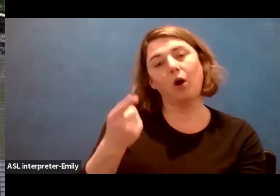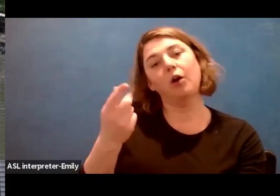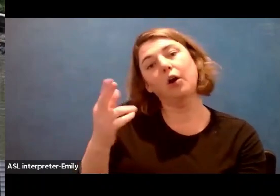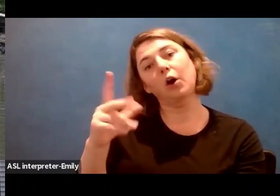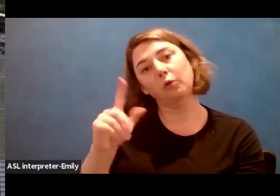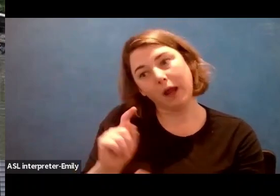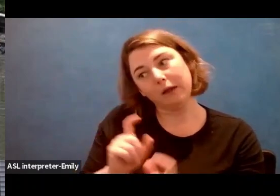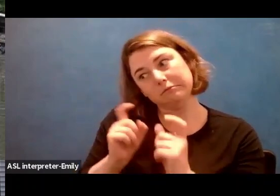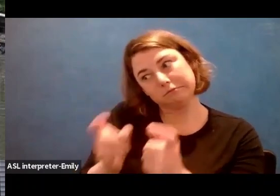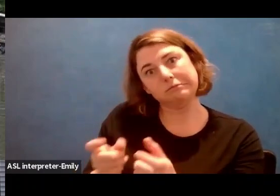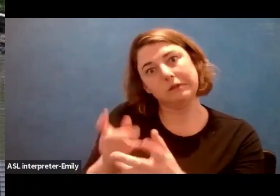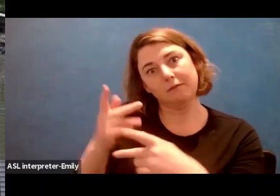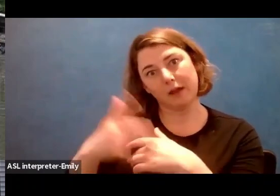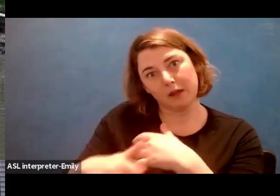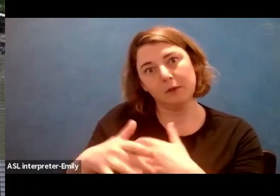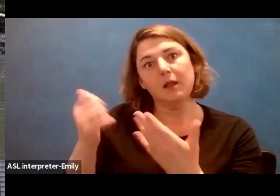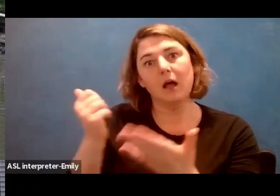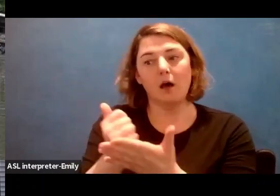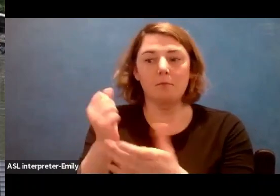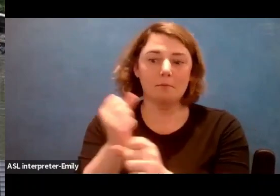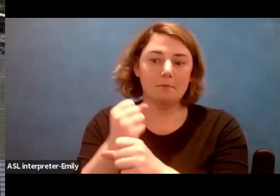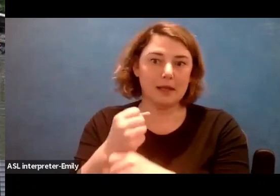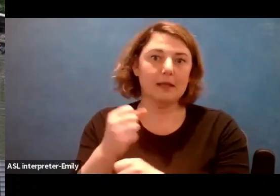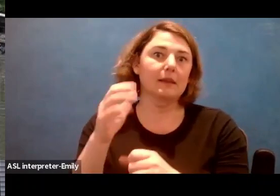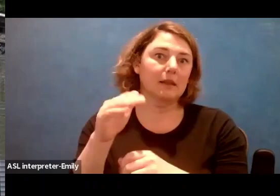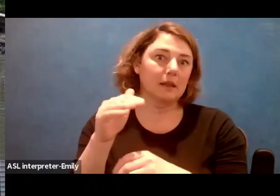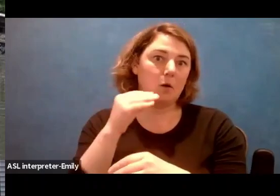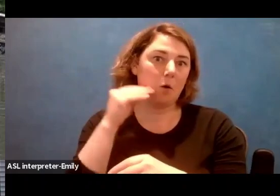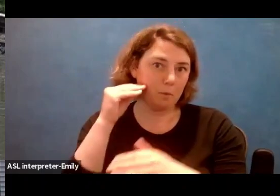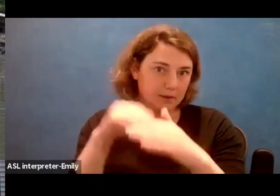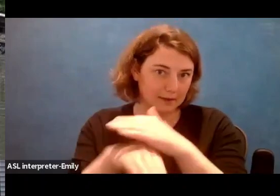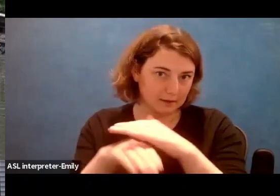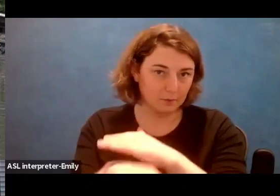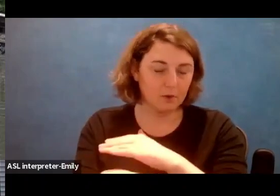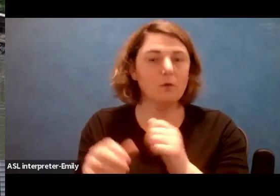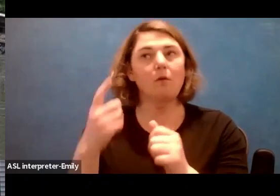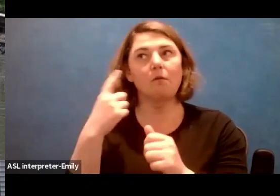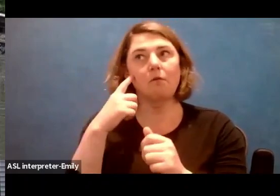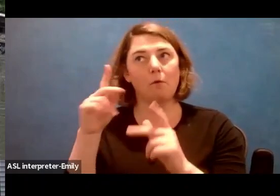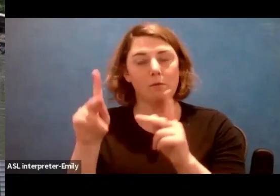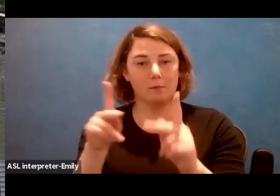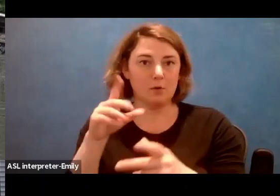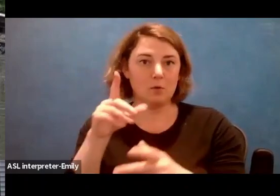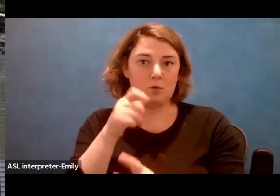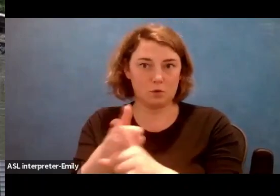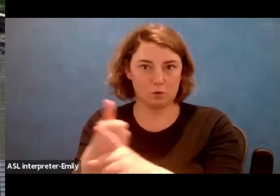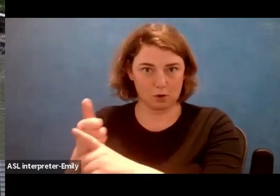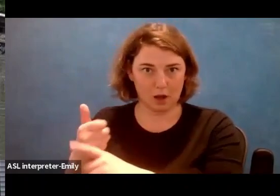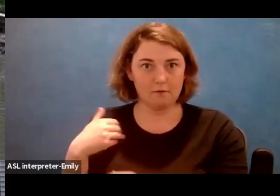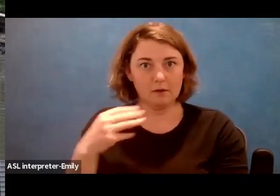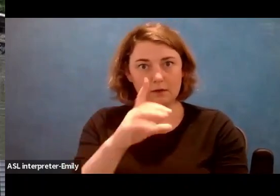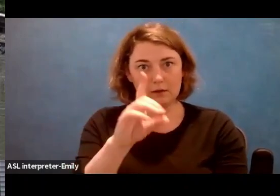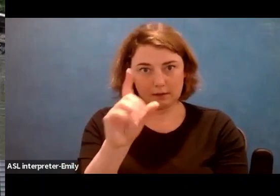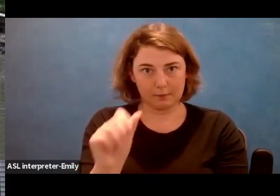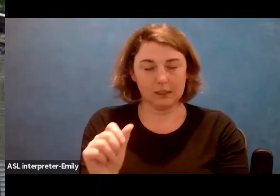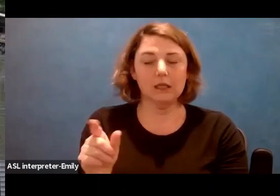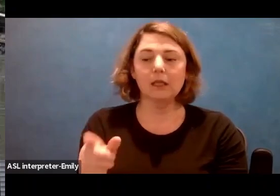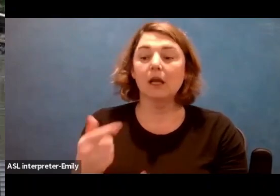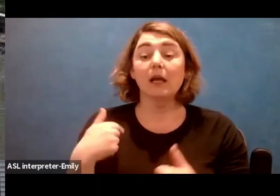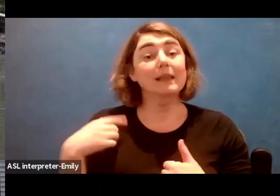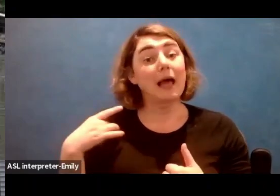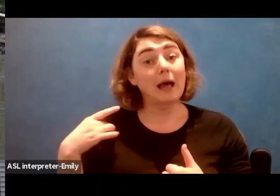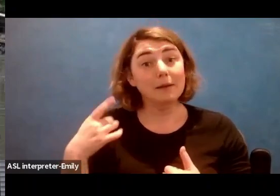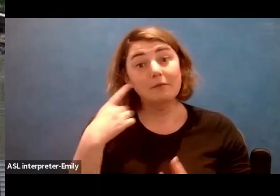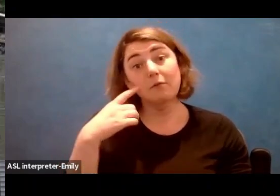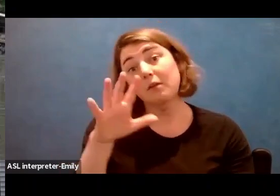hazard to make the home accessible for members with disabilities. And like I said, applications for the